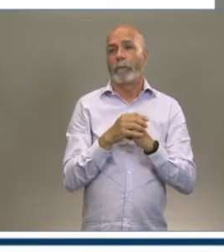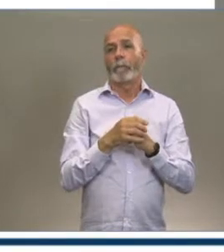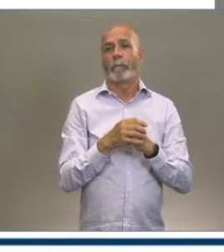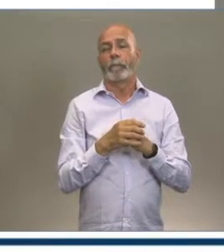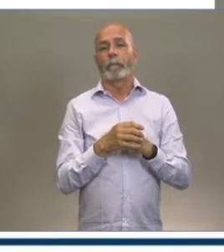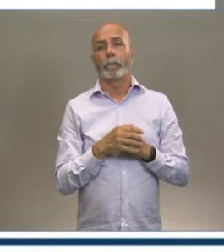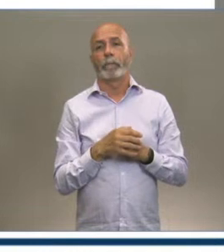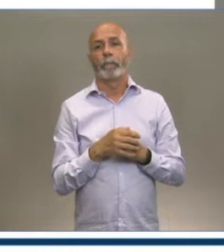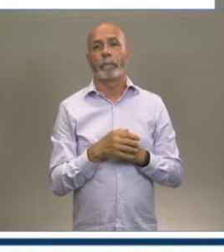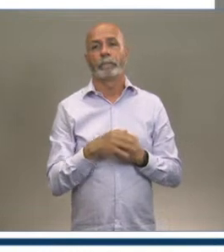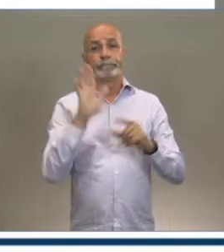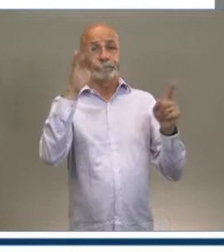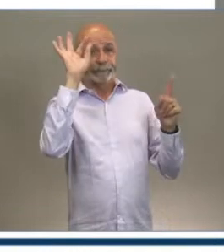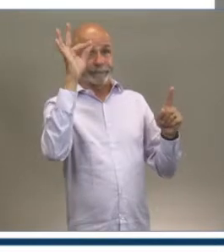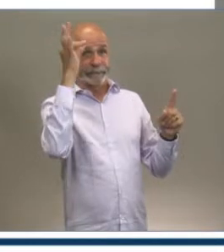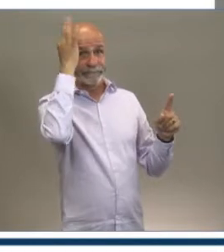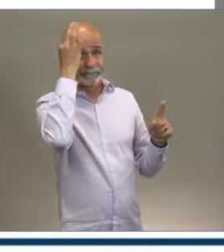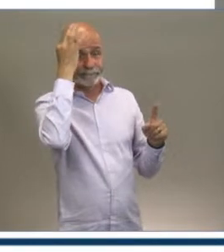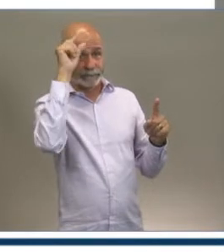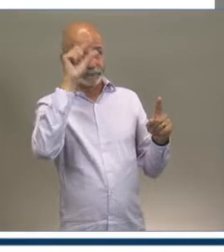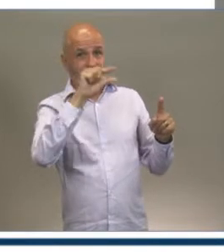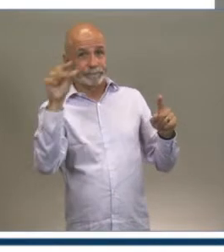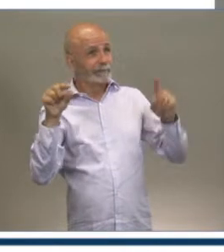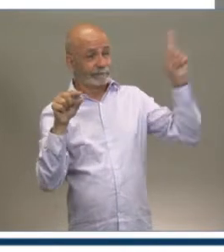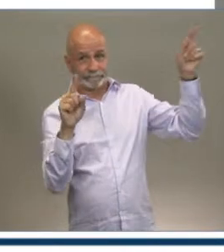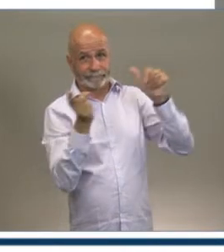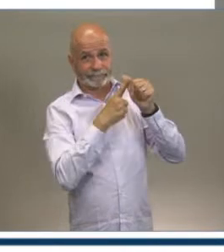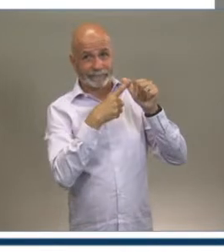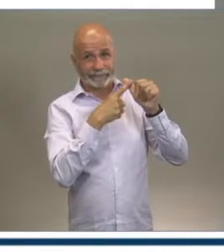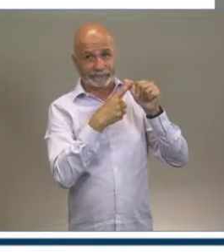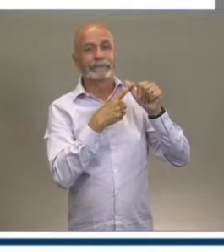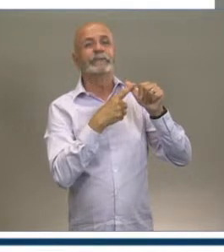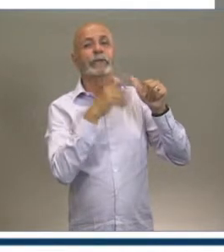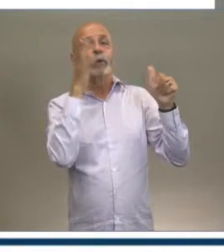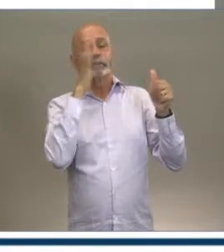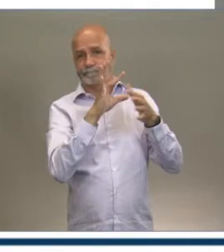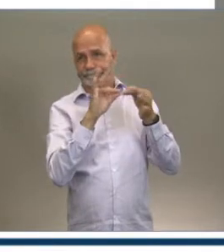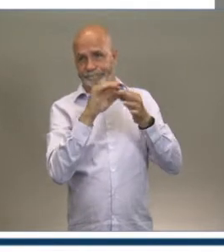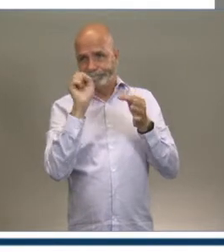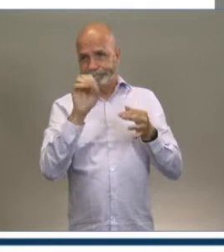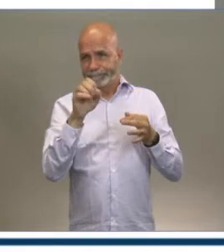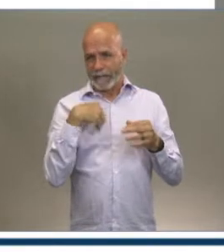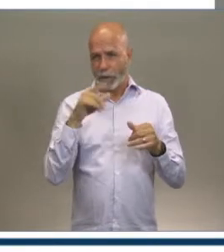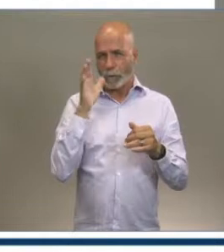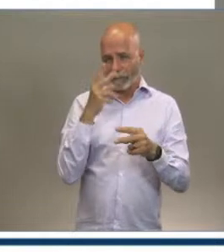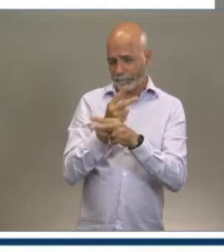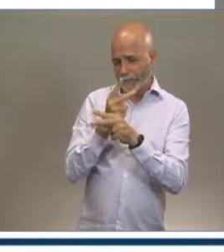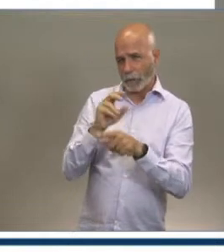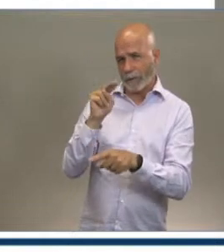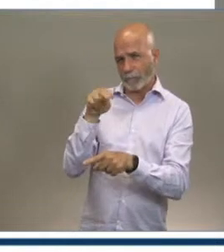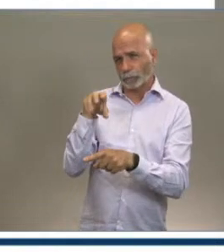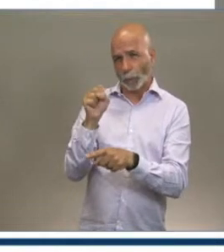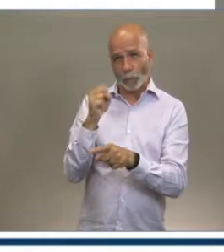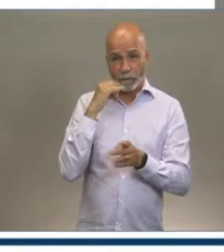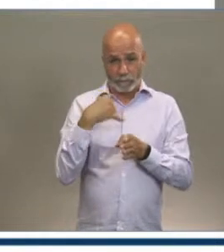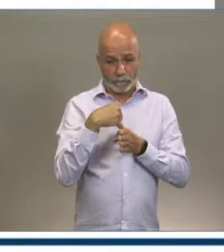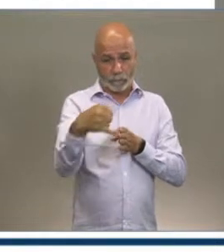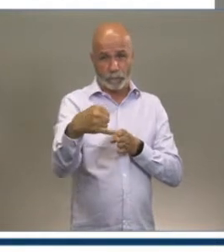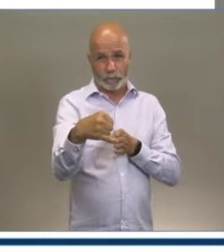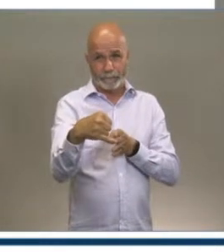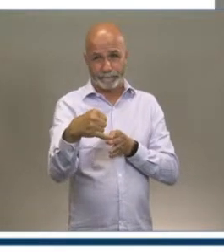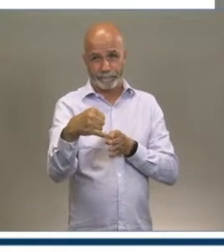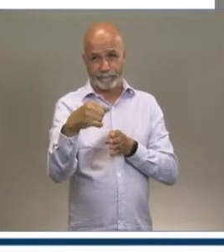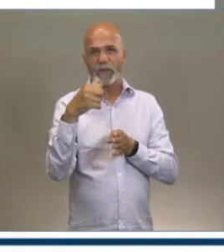from the federal government. We'll continue to work, as we've always said, to align our Nova Scotia border requirements with federal